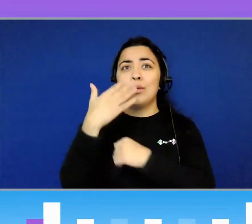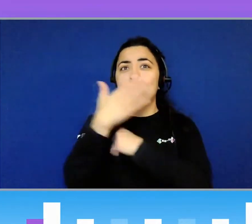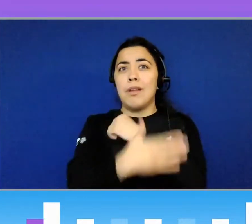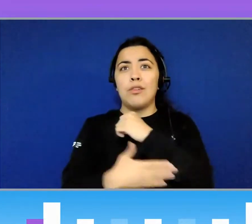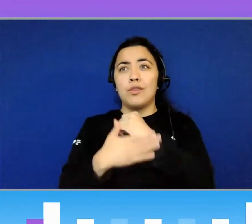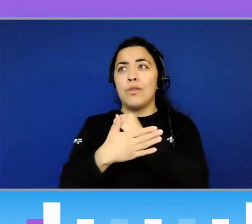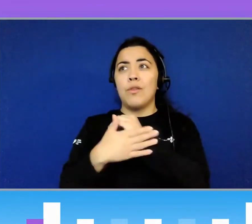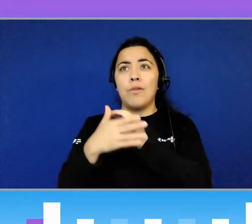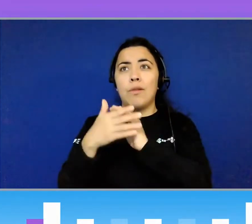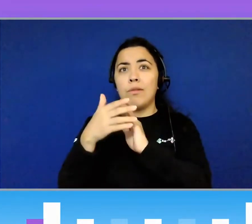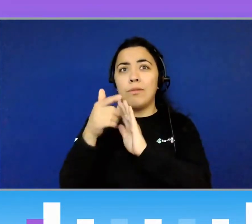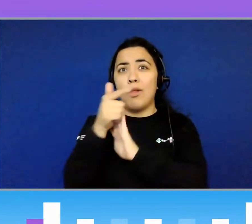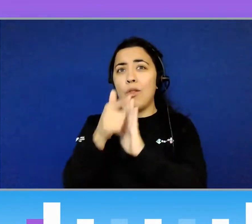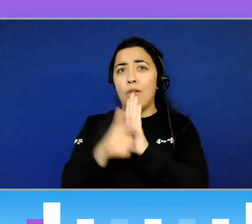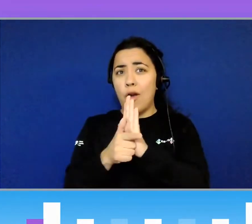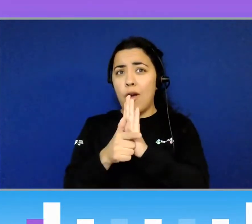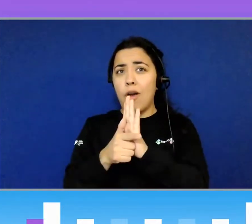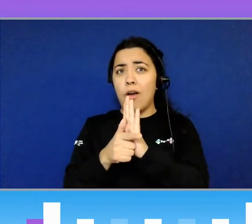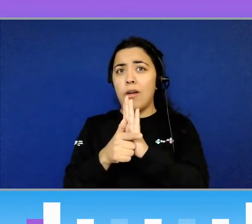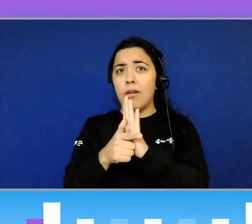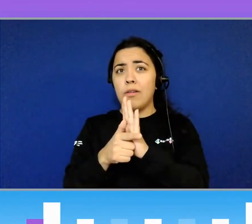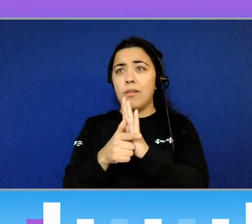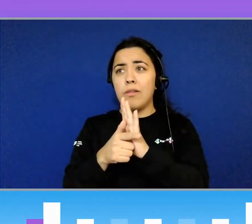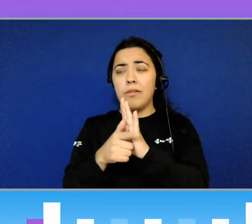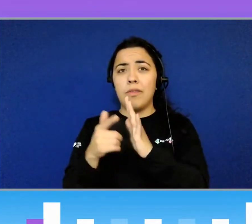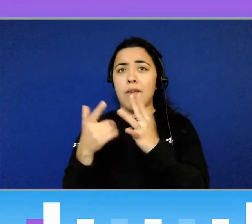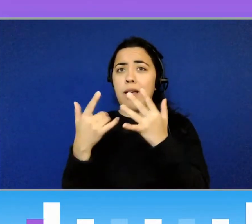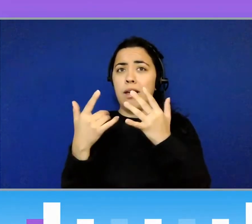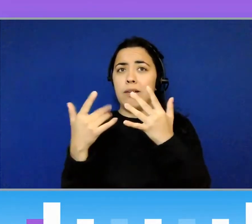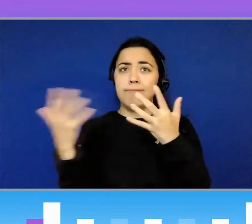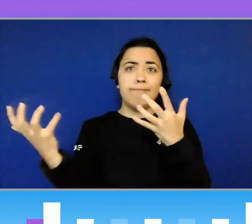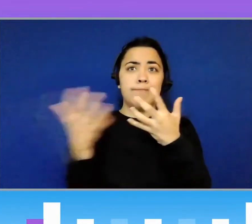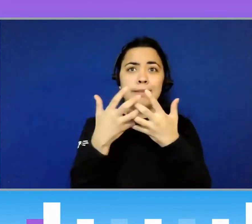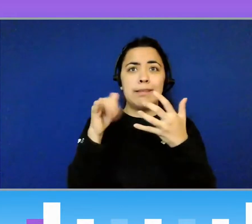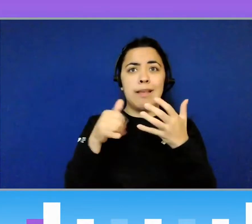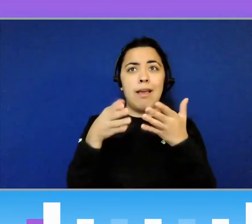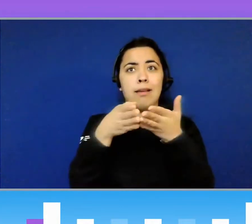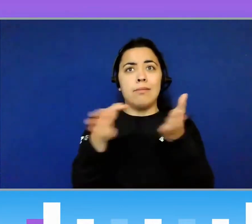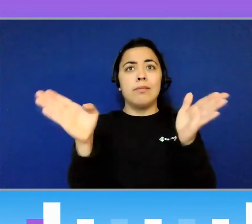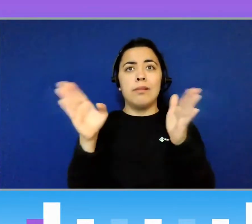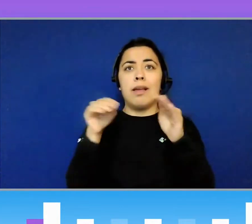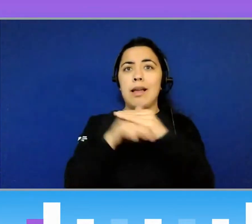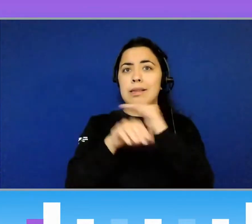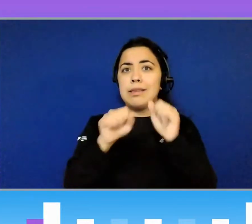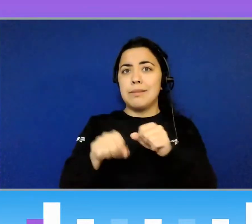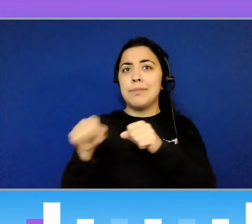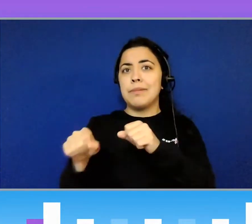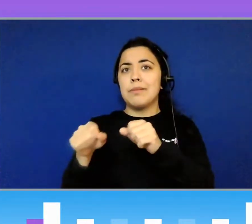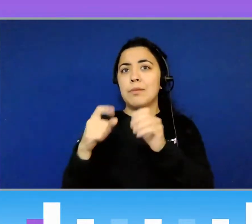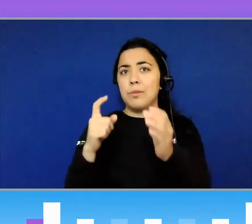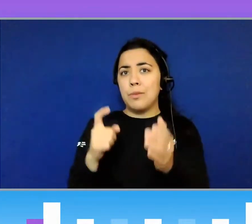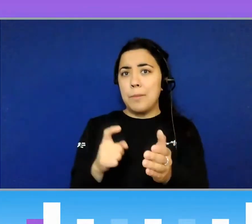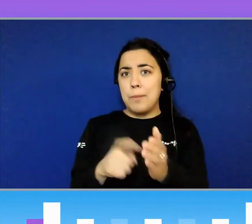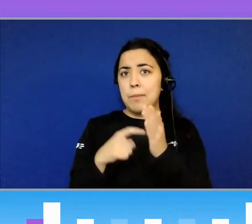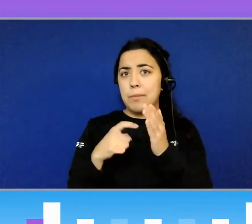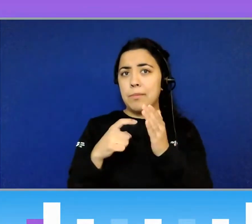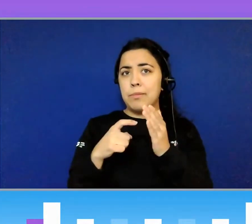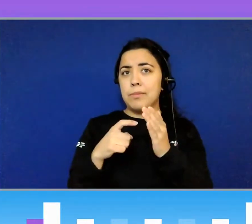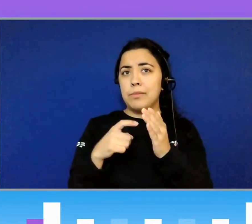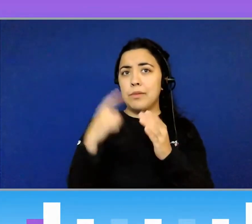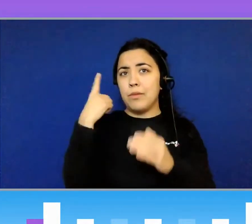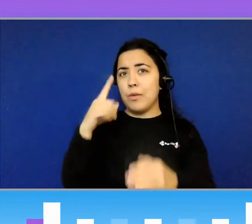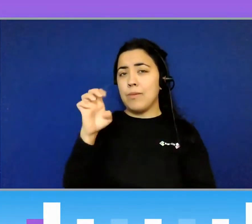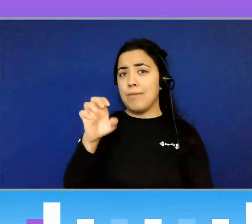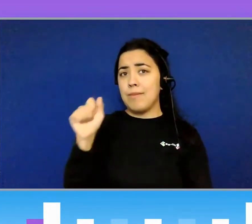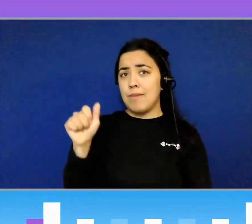line with the scope and with the accessibility requirements of the EAA,